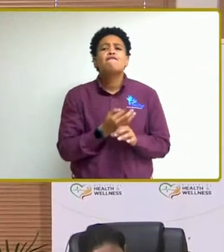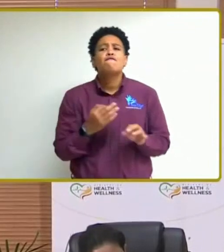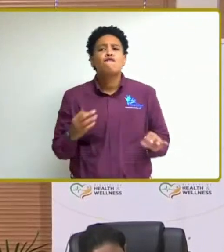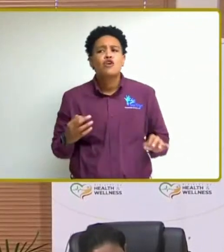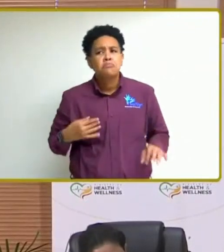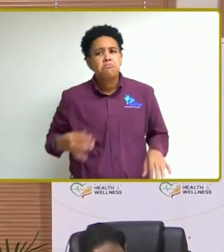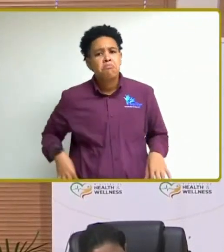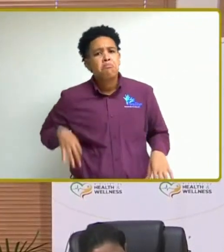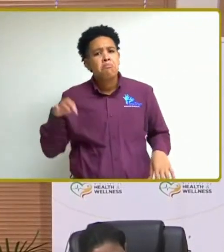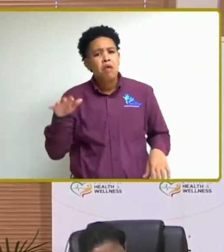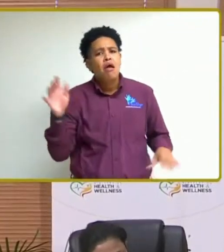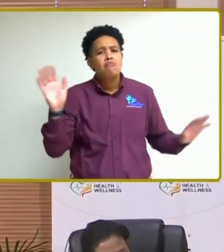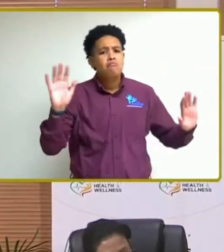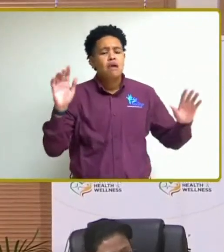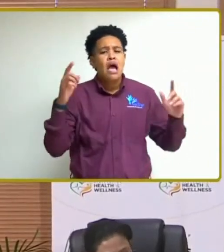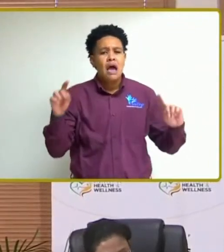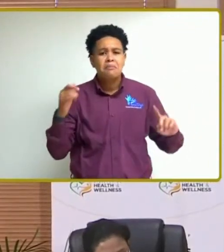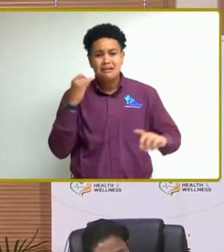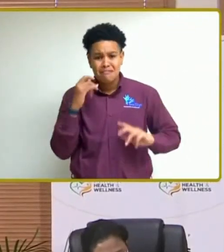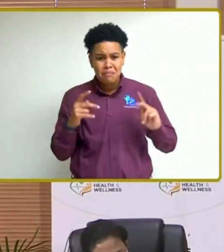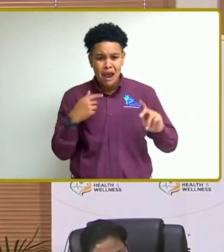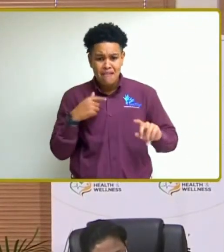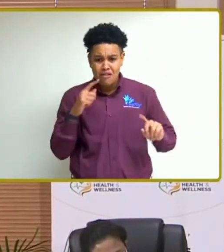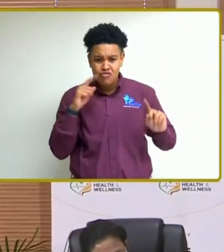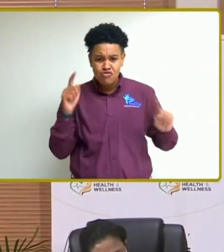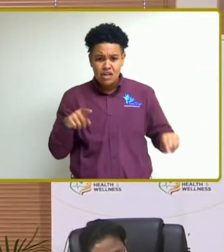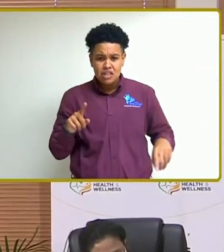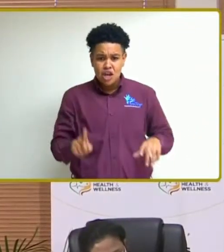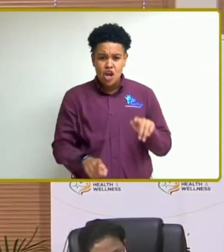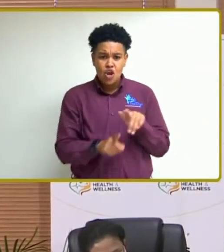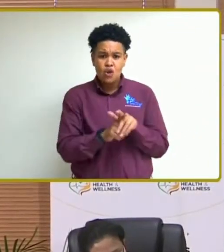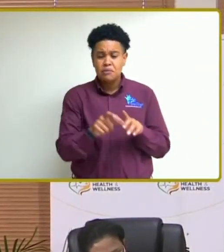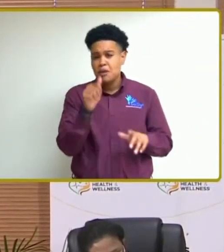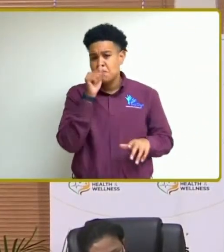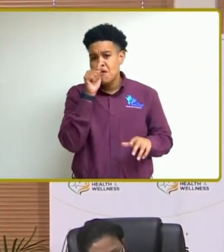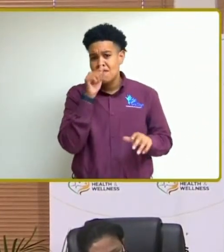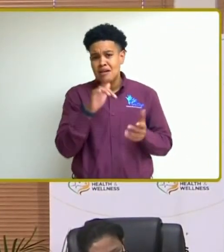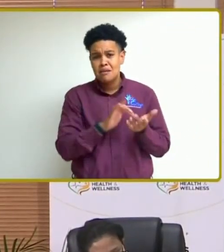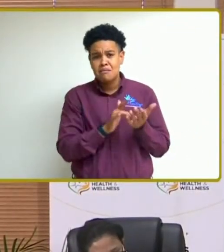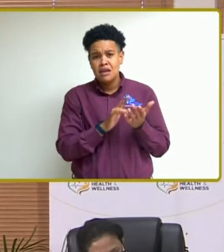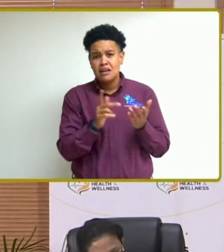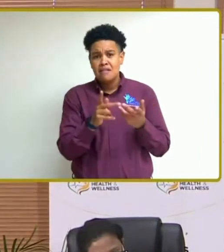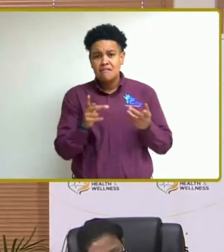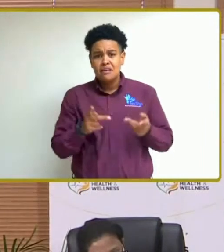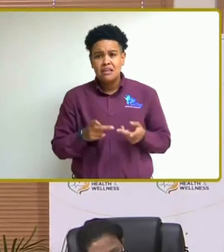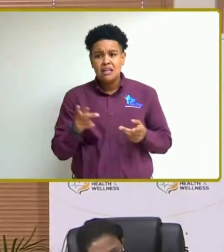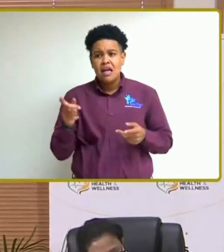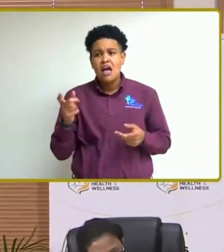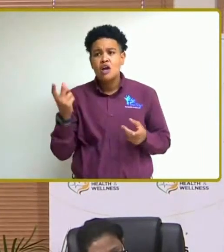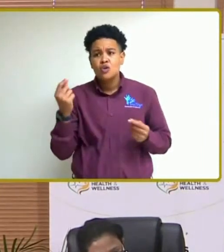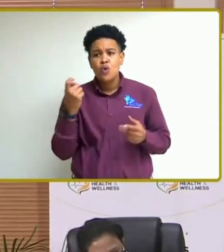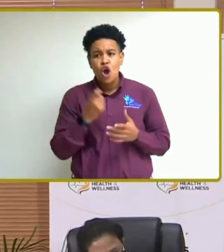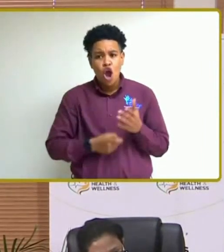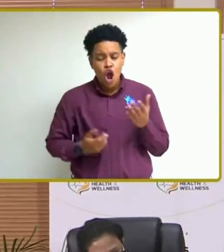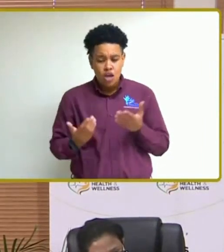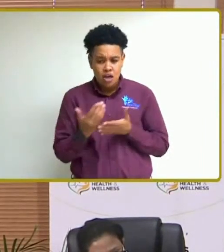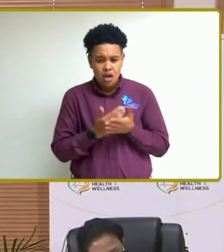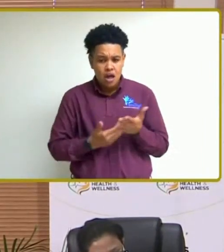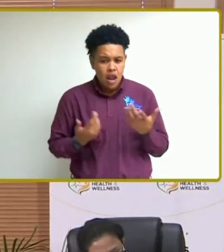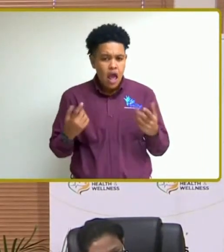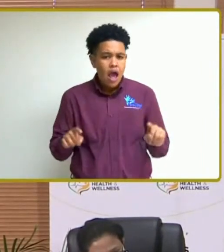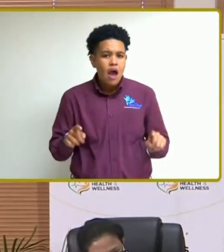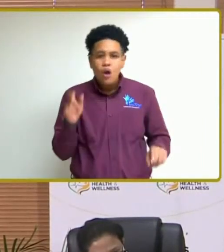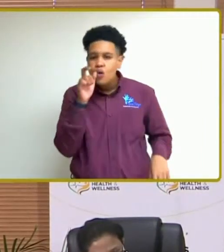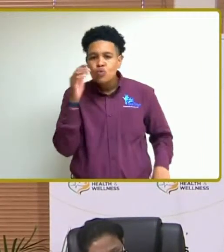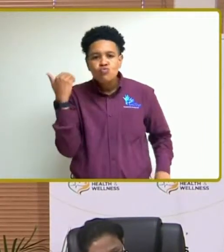it a case whereby persons are having a reaction and they go to their private medical facility and they do incur a cost? Who would